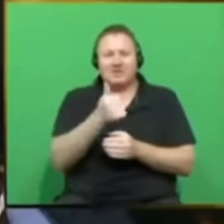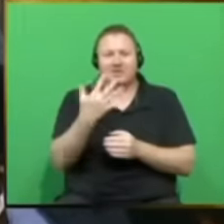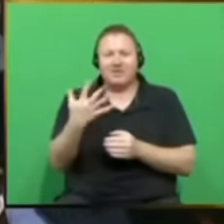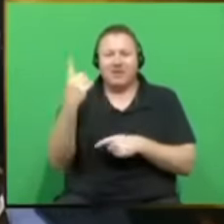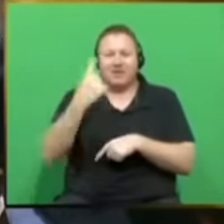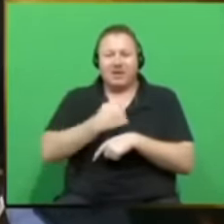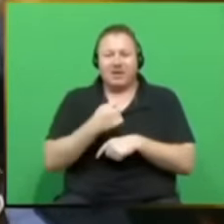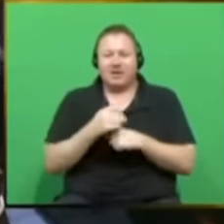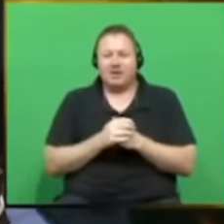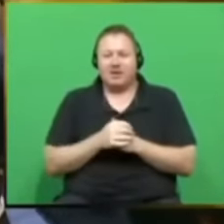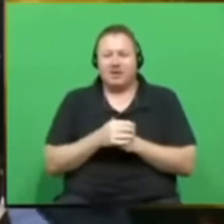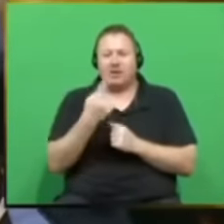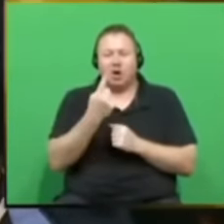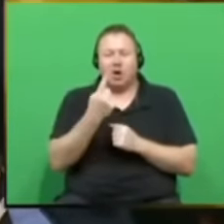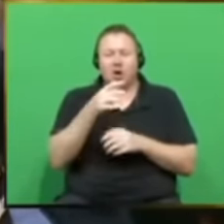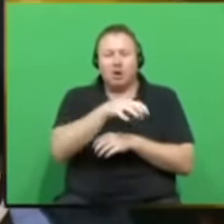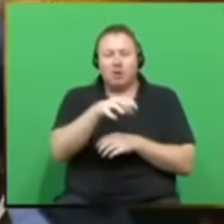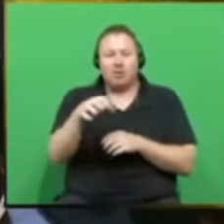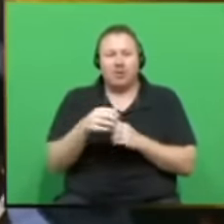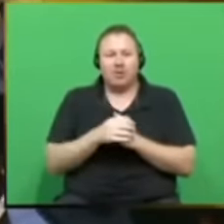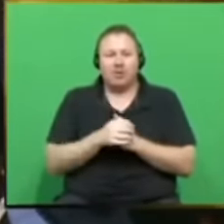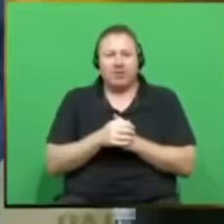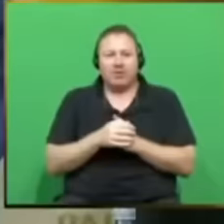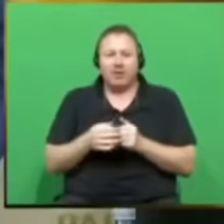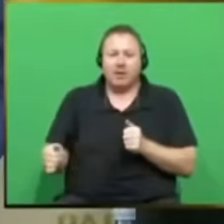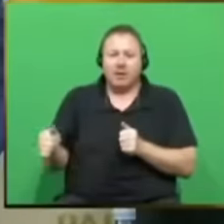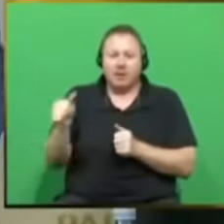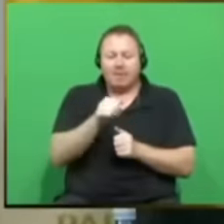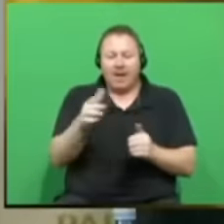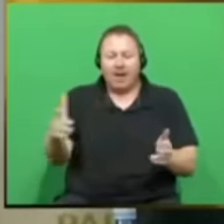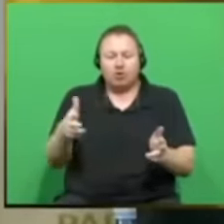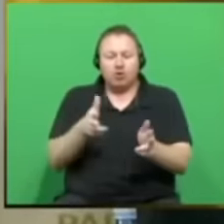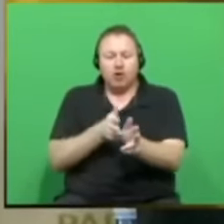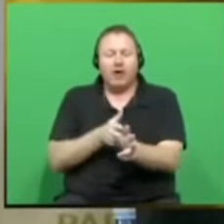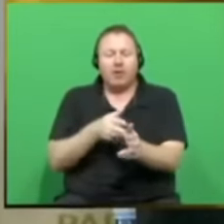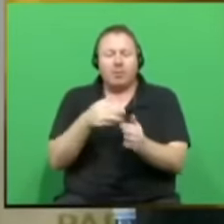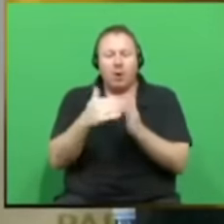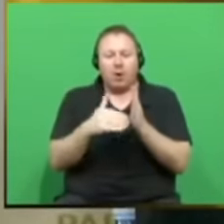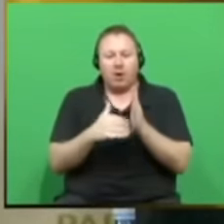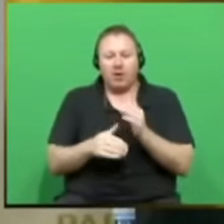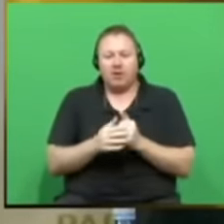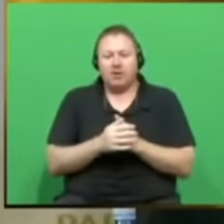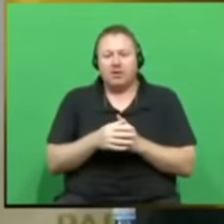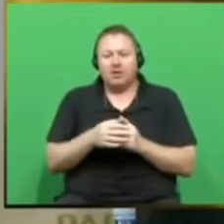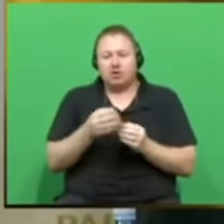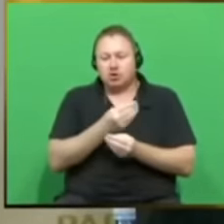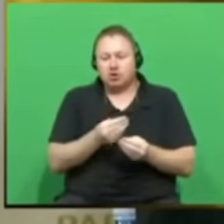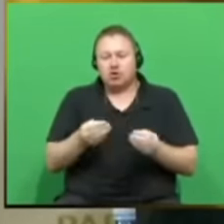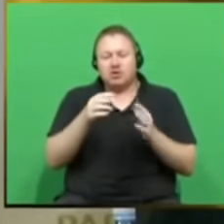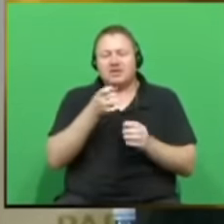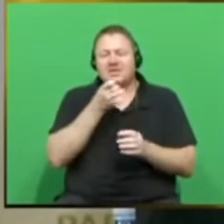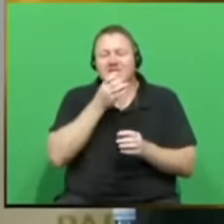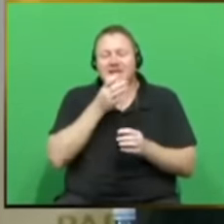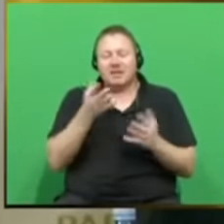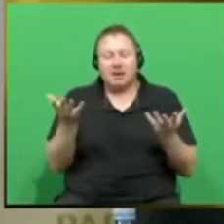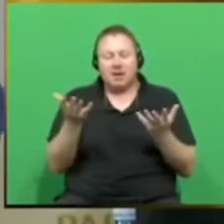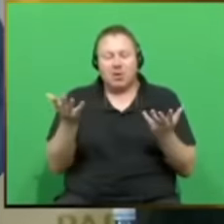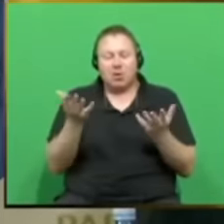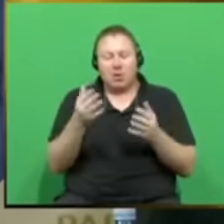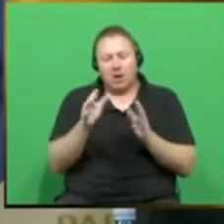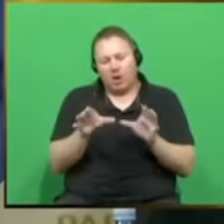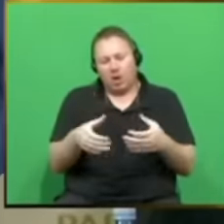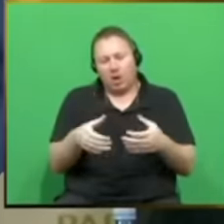We are the only province with a back on track program where our learners on Saturdays are in class.